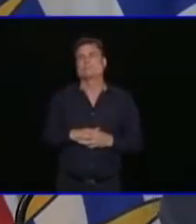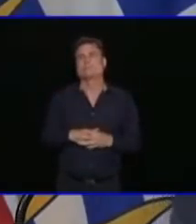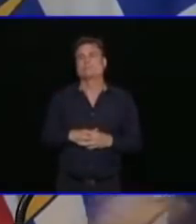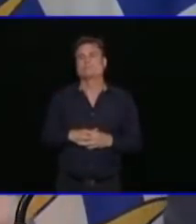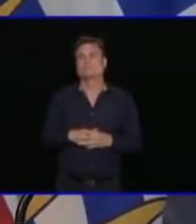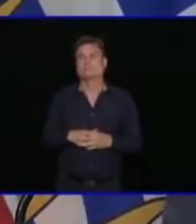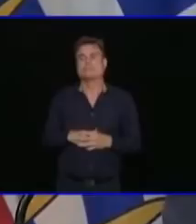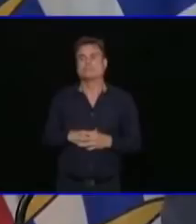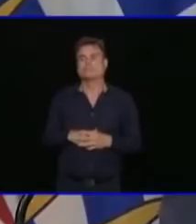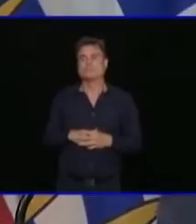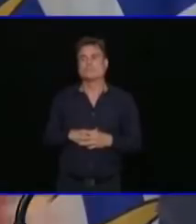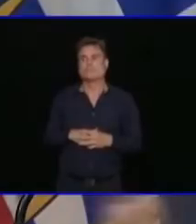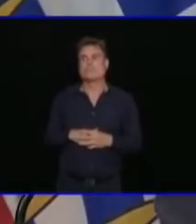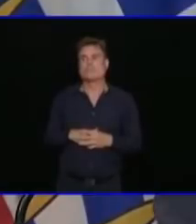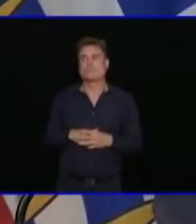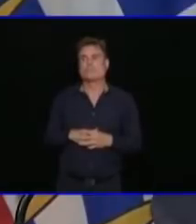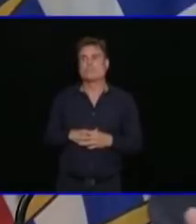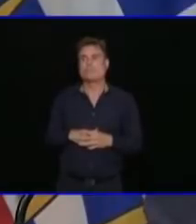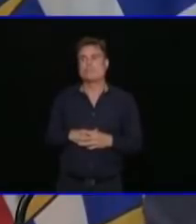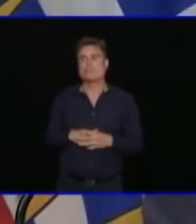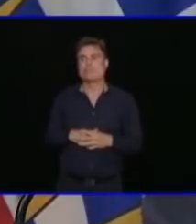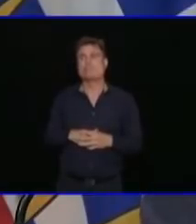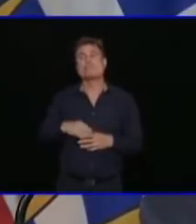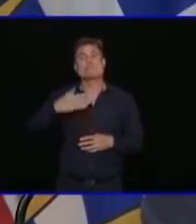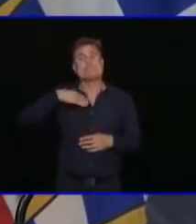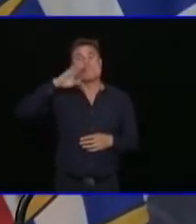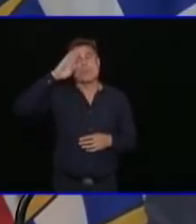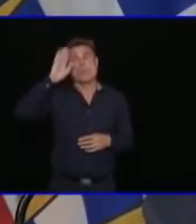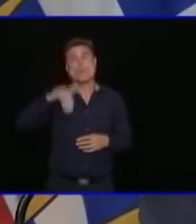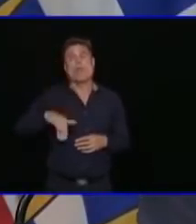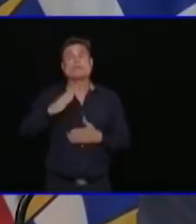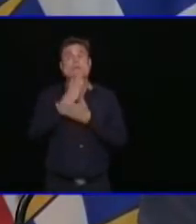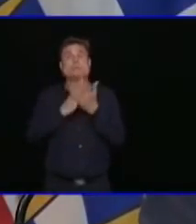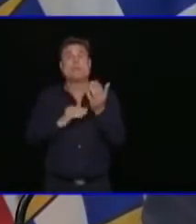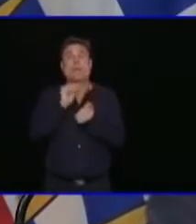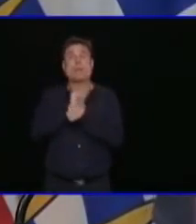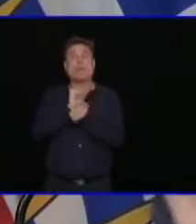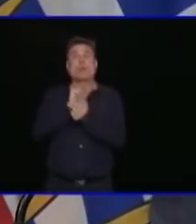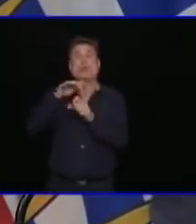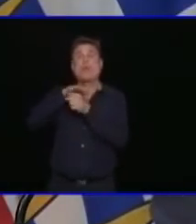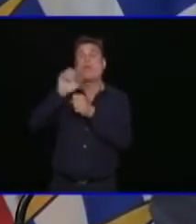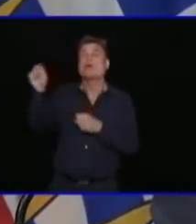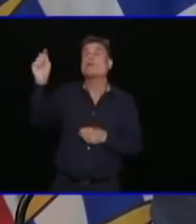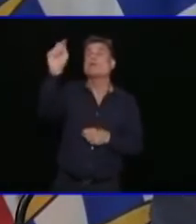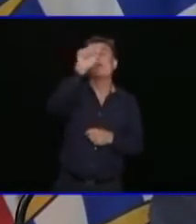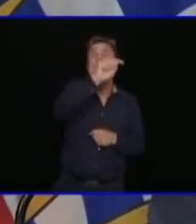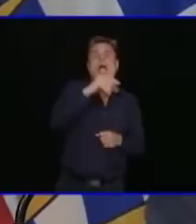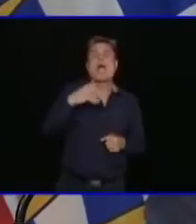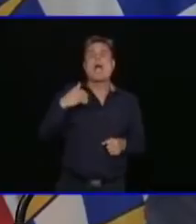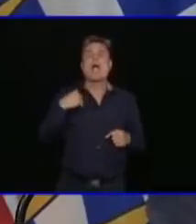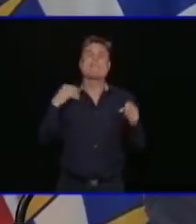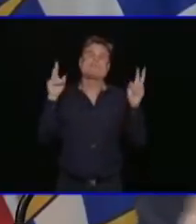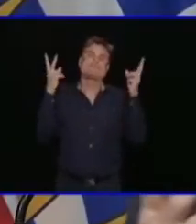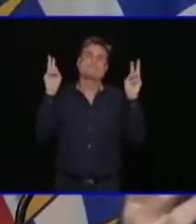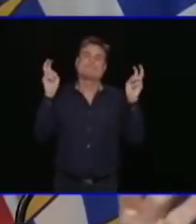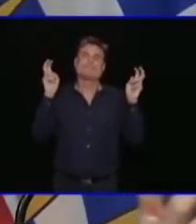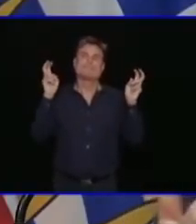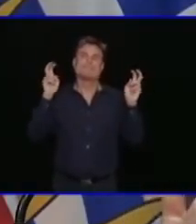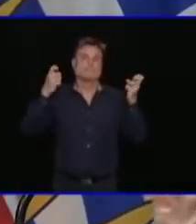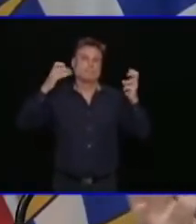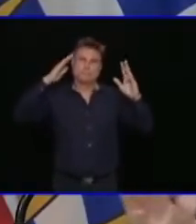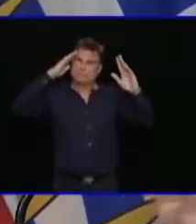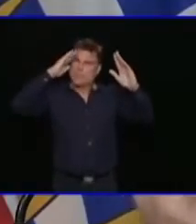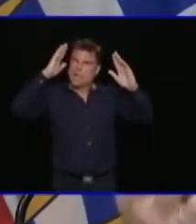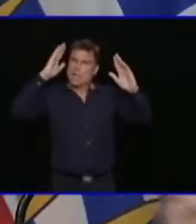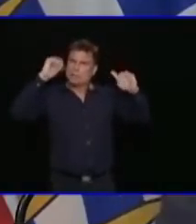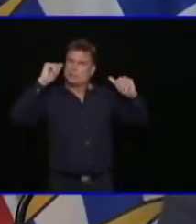work, it's going to overburden my colleagues, and we minimize our symptoms and say, oh, well, it'll be nothing. And we've seen that